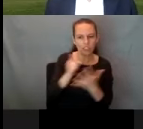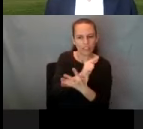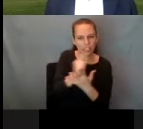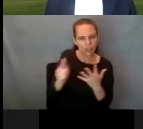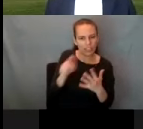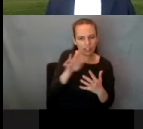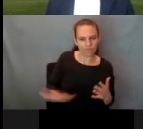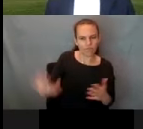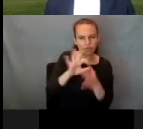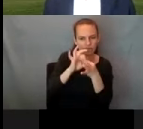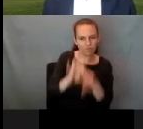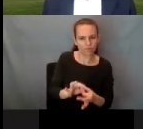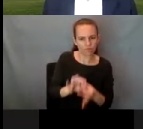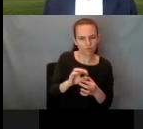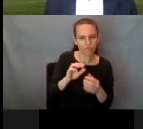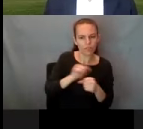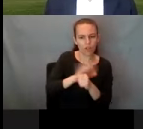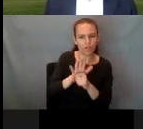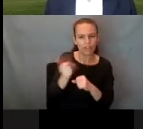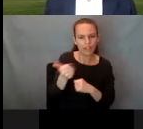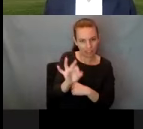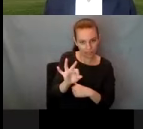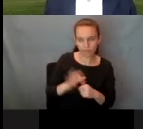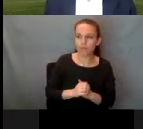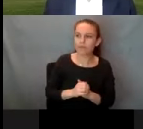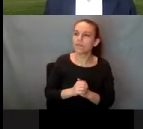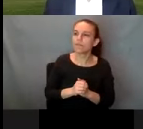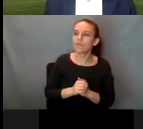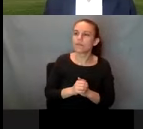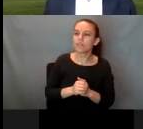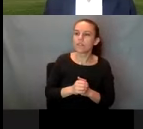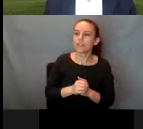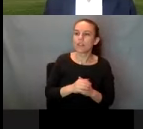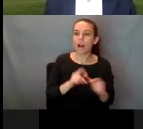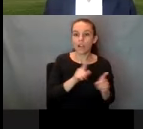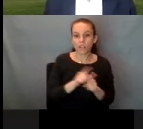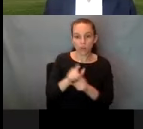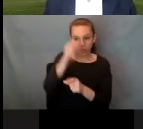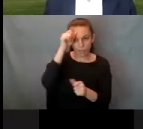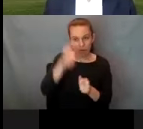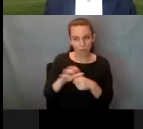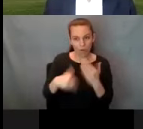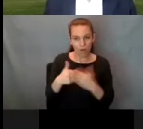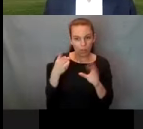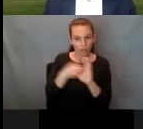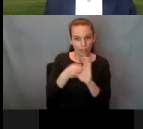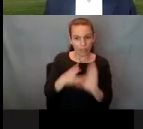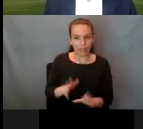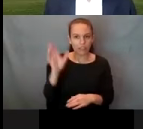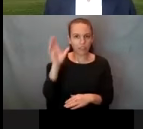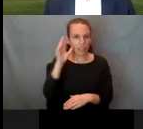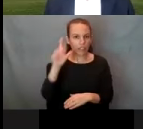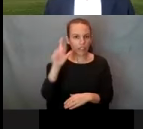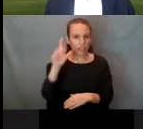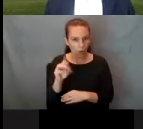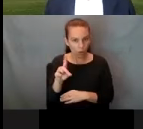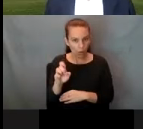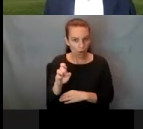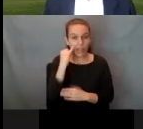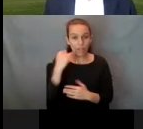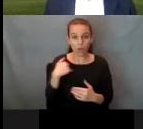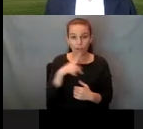note that today all of the participants will be in listen-only mode. If you would like to submit a question today, and we